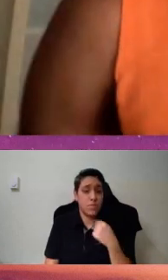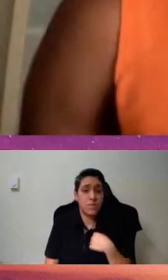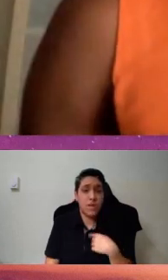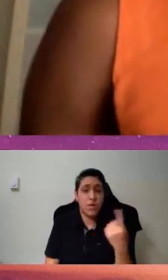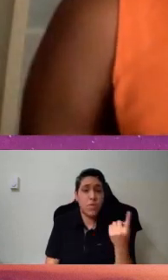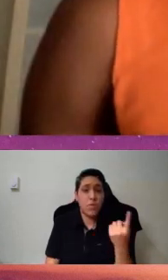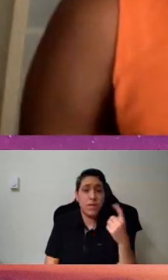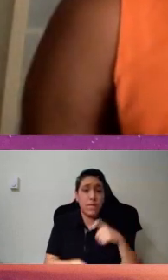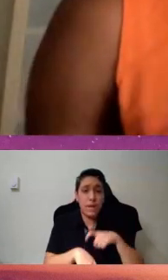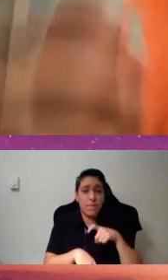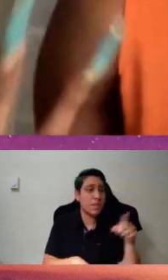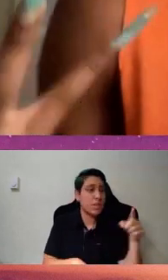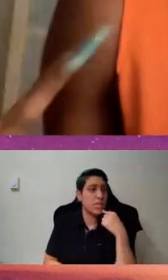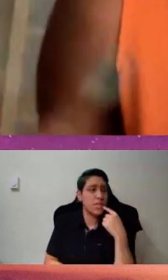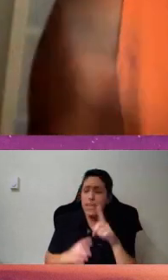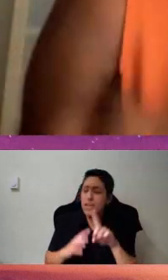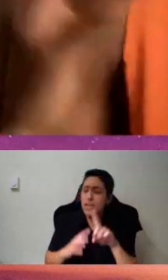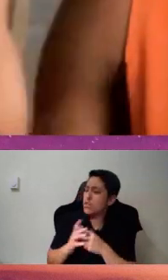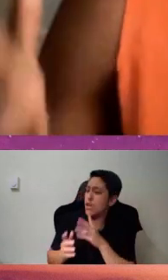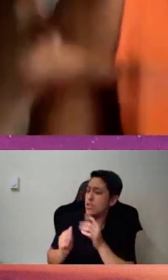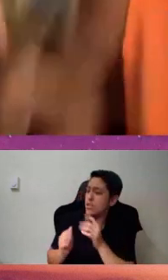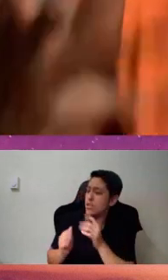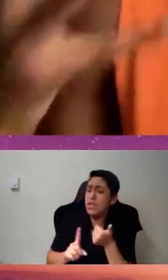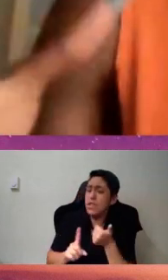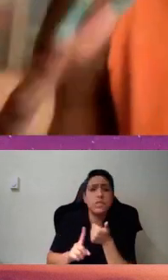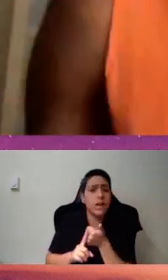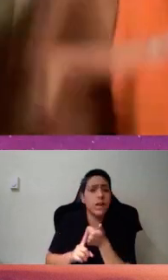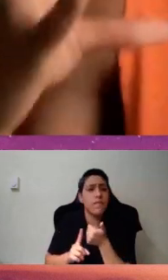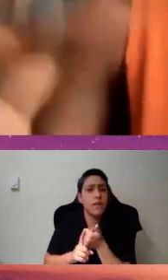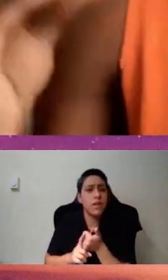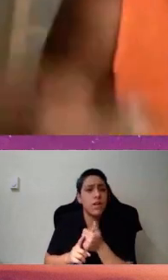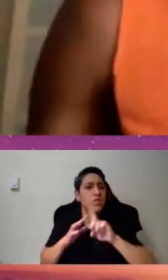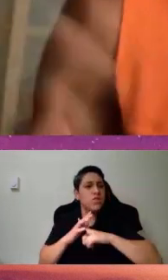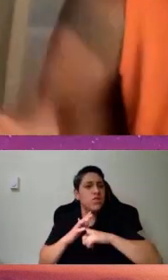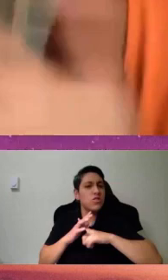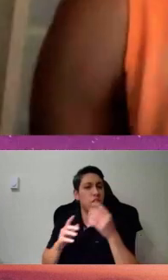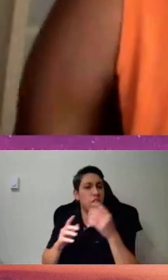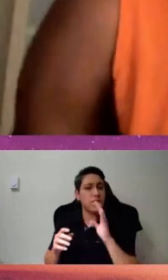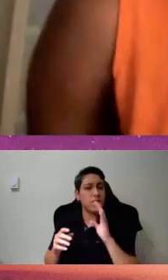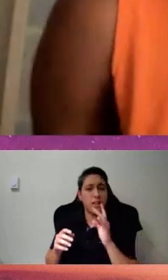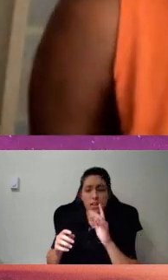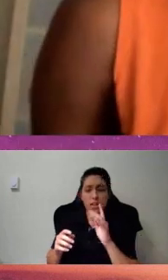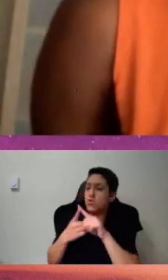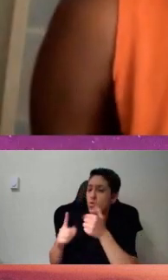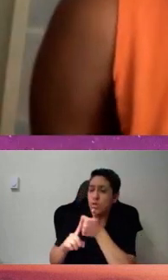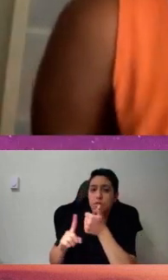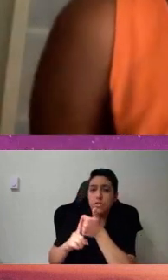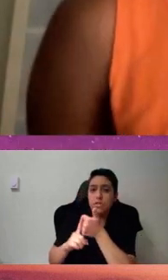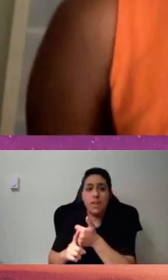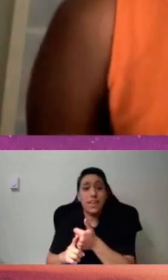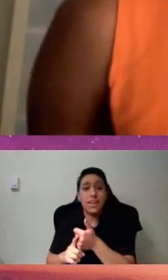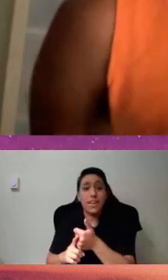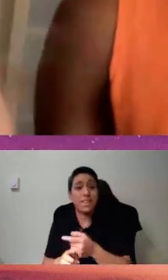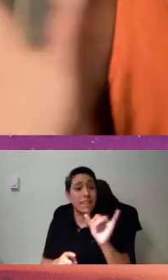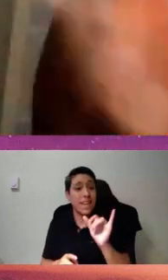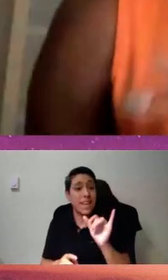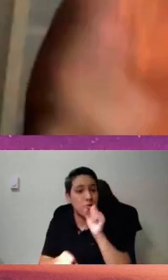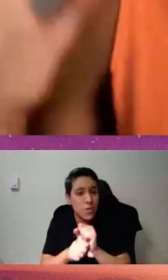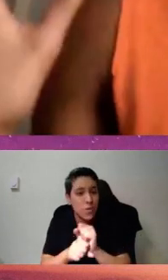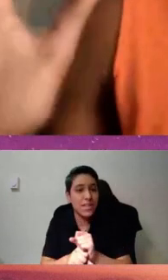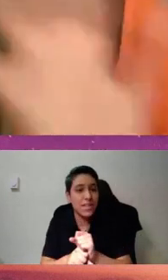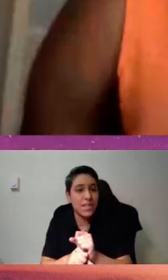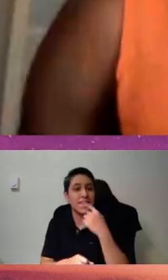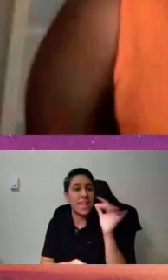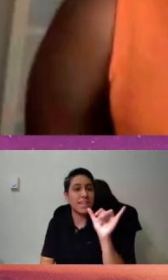to yourself. You know, like honestly, like start talking to yourself, like literally being like, hey girl, what's up? You know, it might